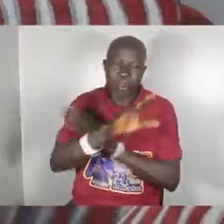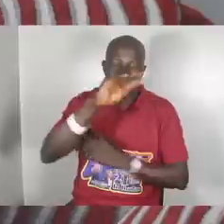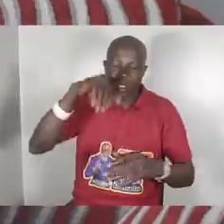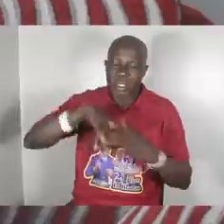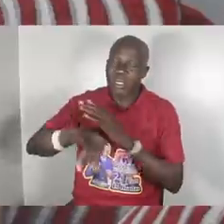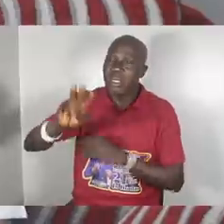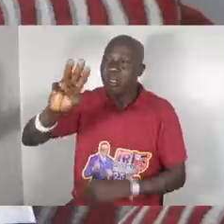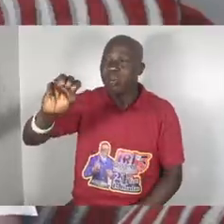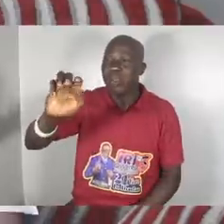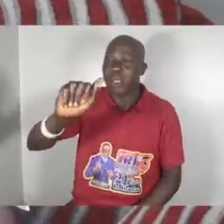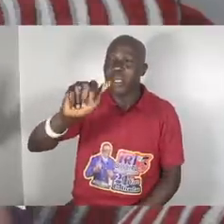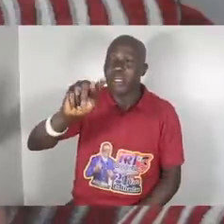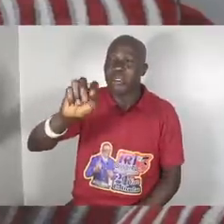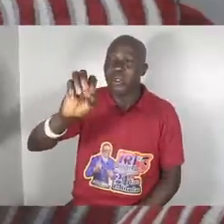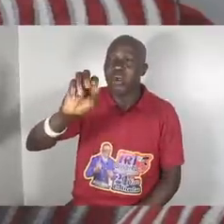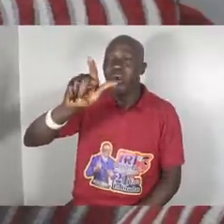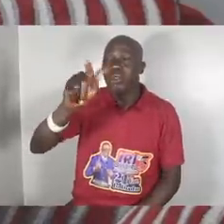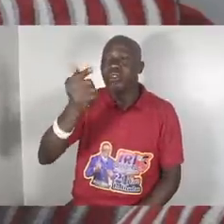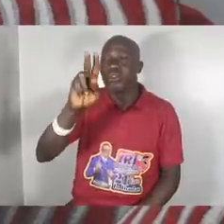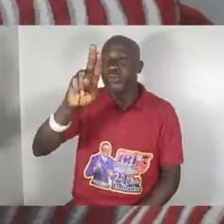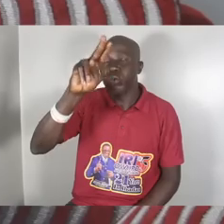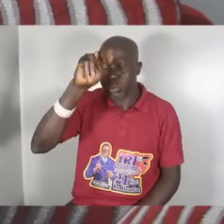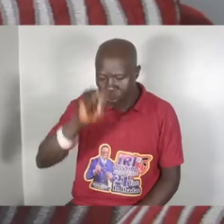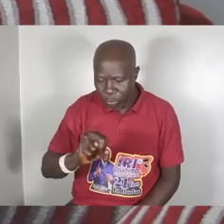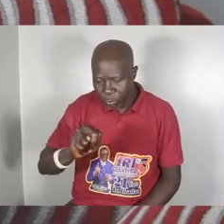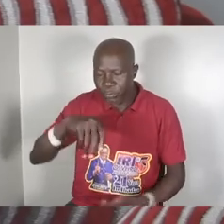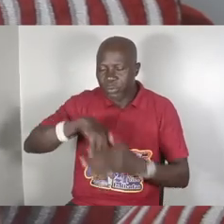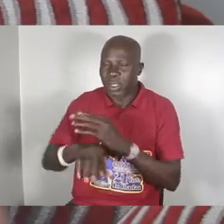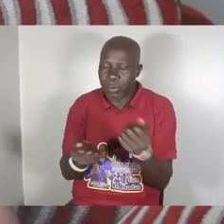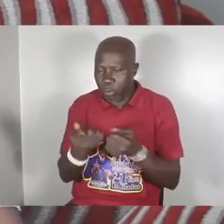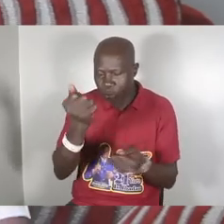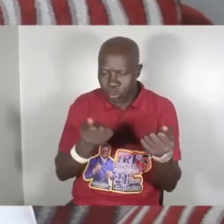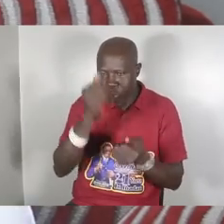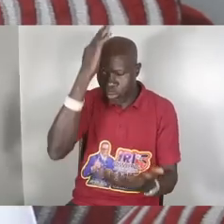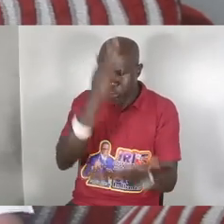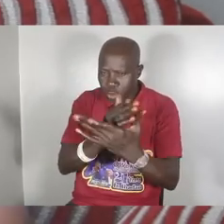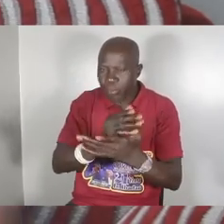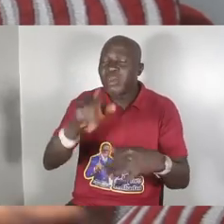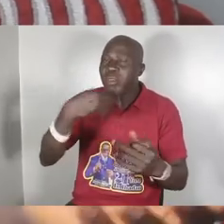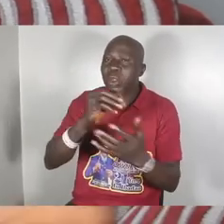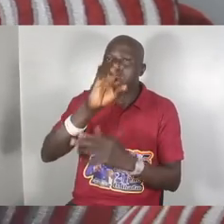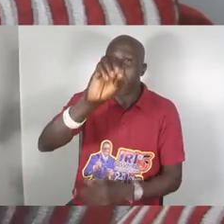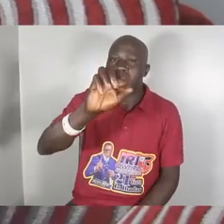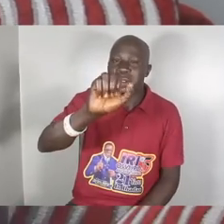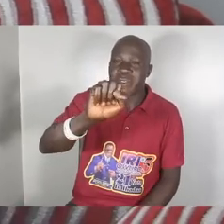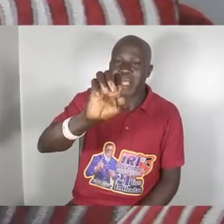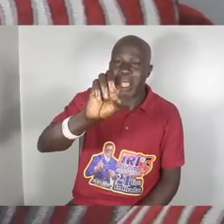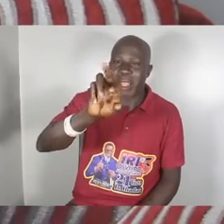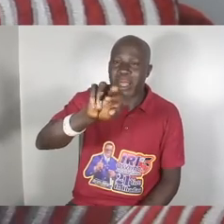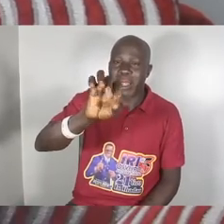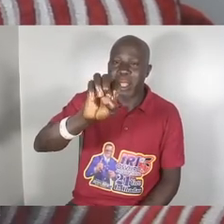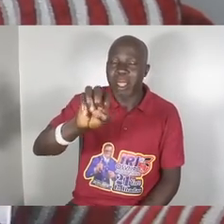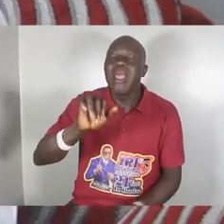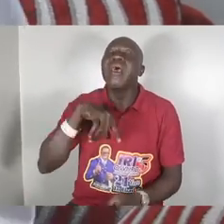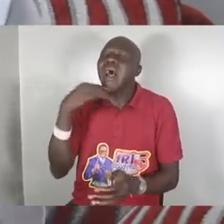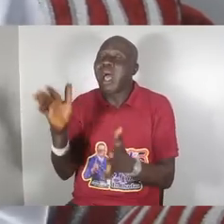togo ose re e wa di dos de ma togo once we get to ma togo bus stop here so pon lo se ose re sele ya go to share sebi oba lo nbe o